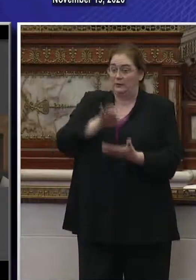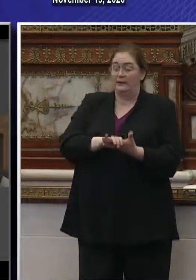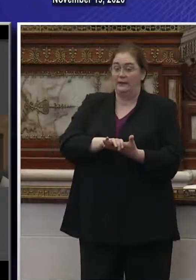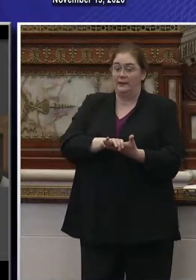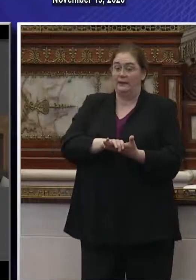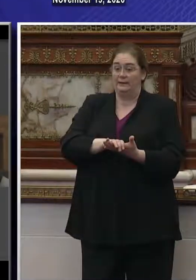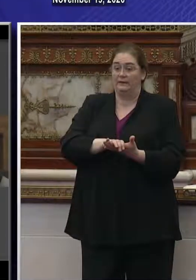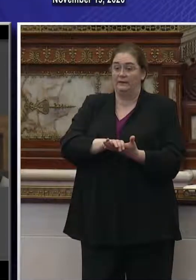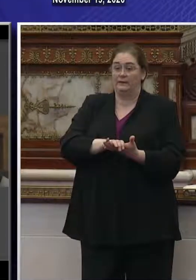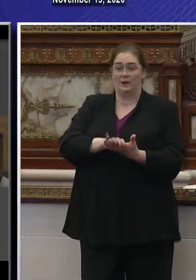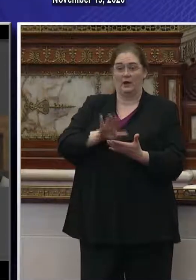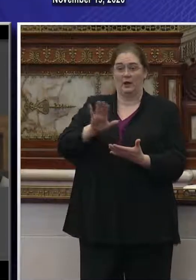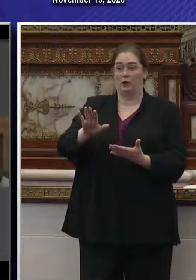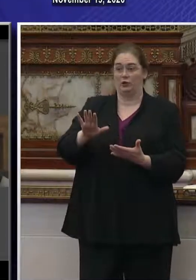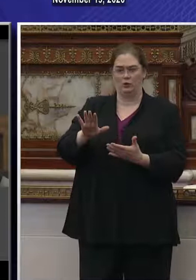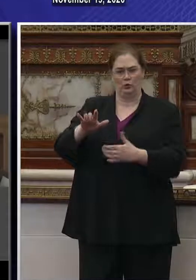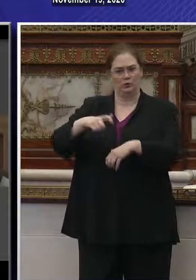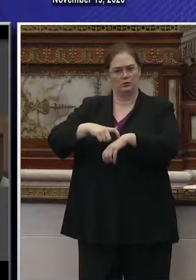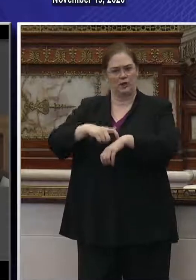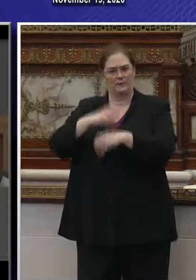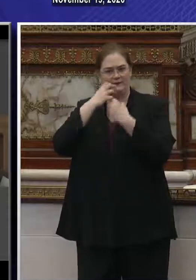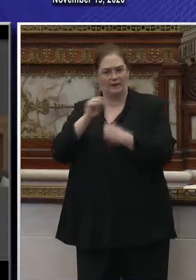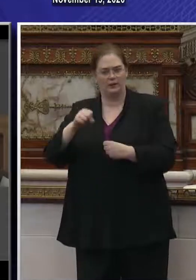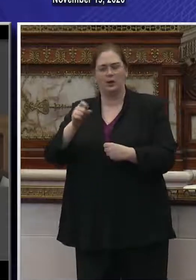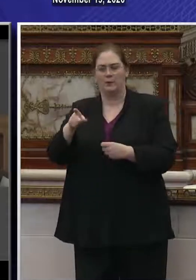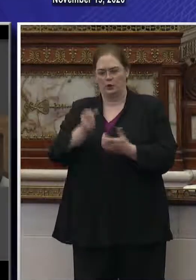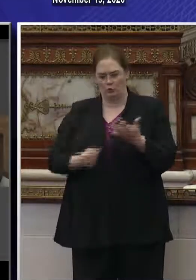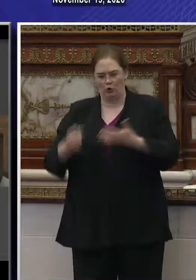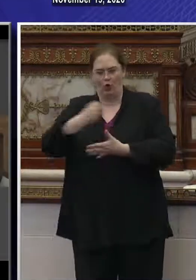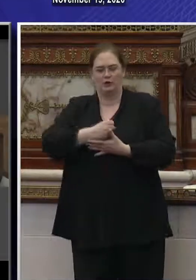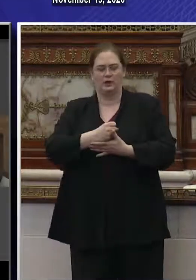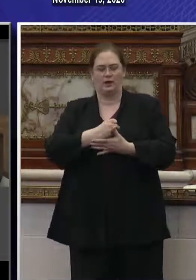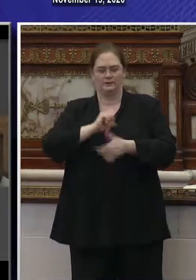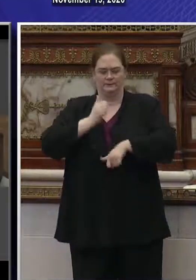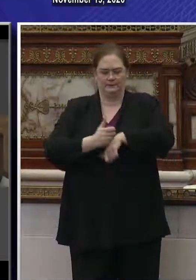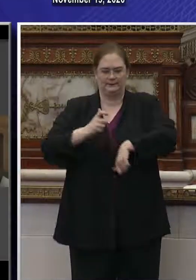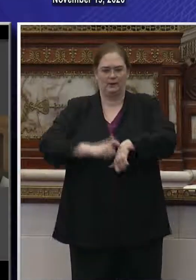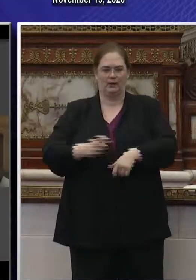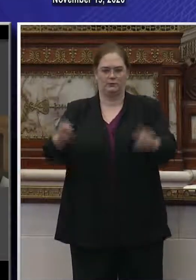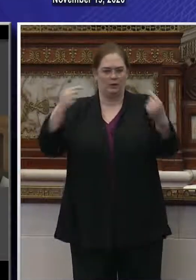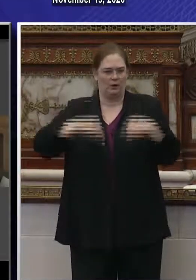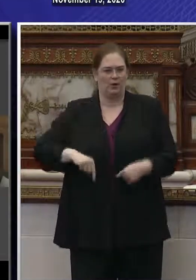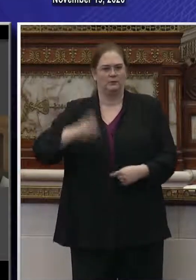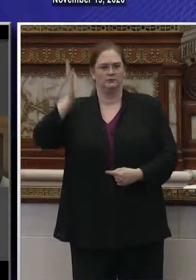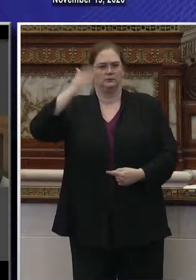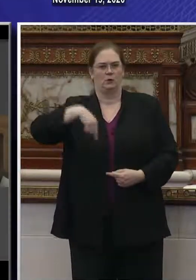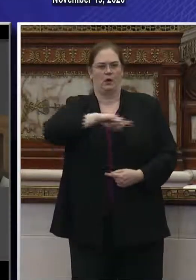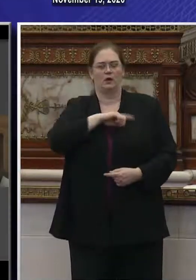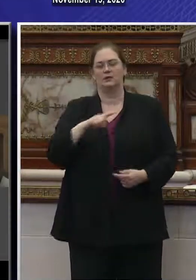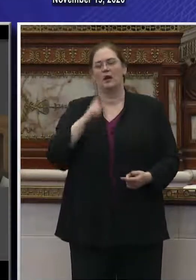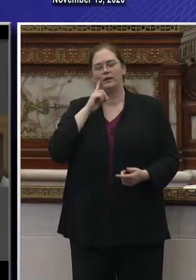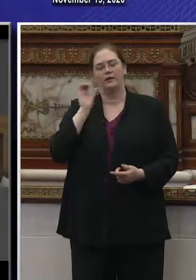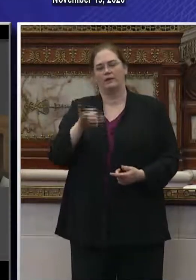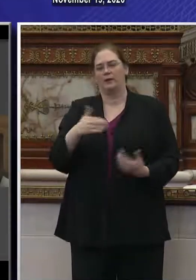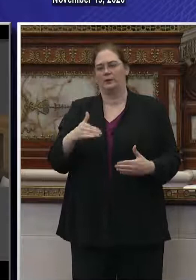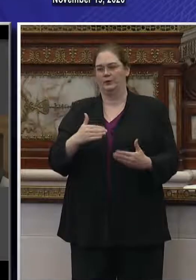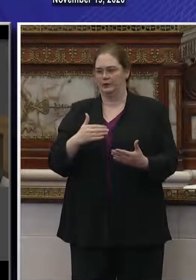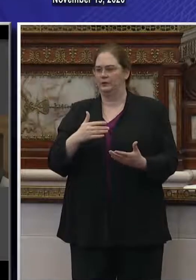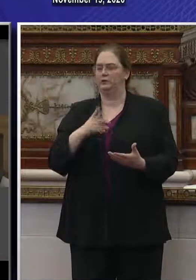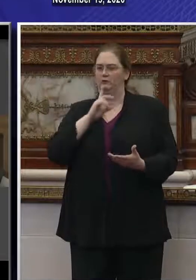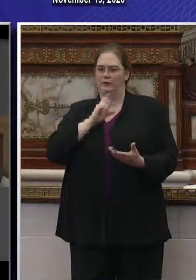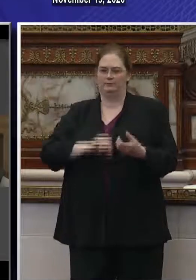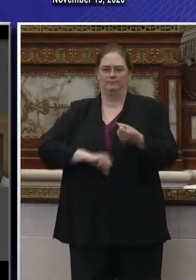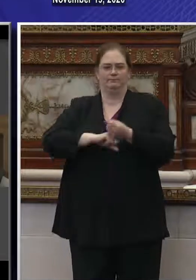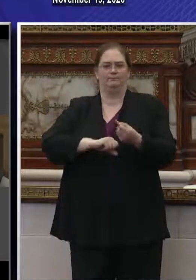that as your time is valuable, you prioritize and made time to come and talk to us. And I think that just goes a long way